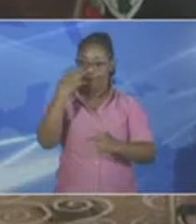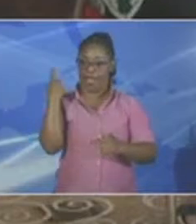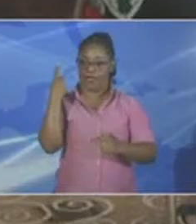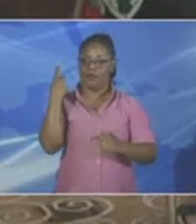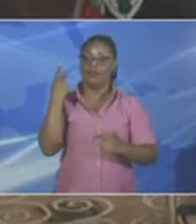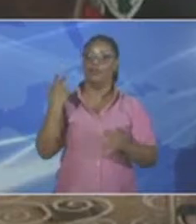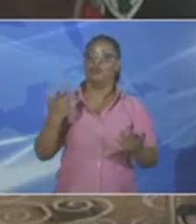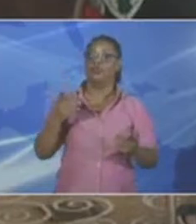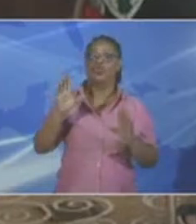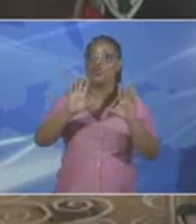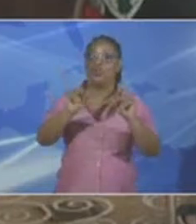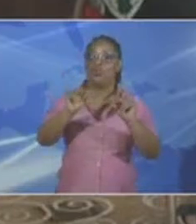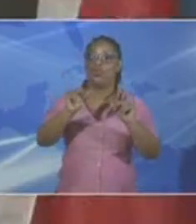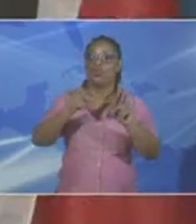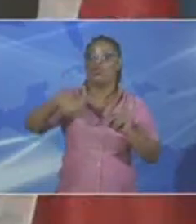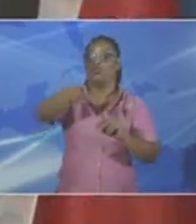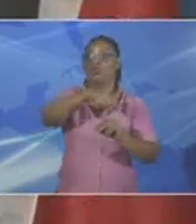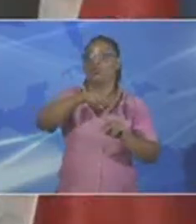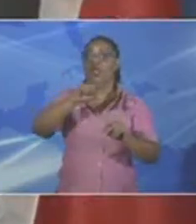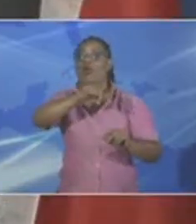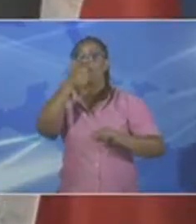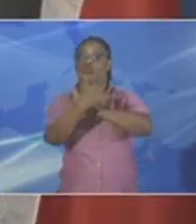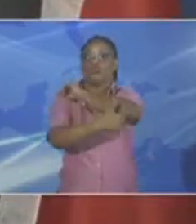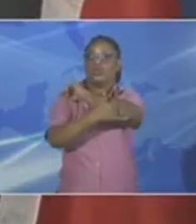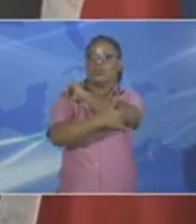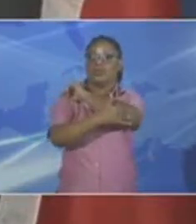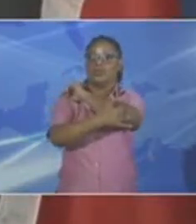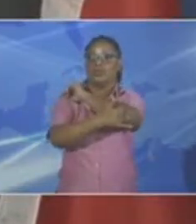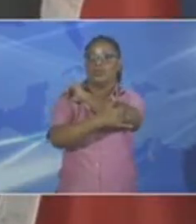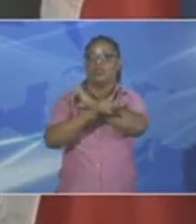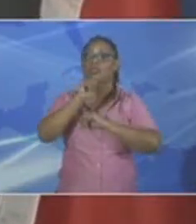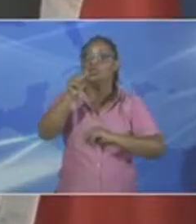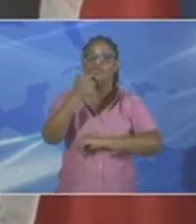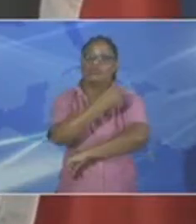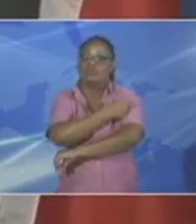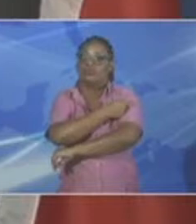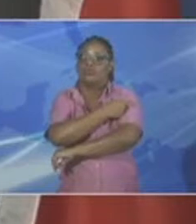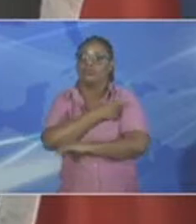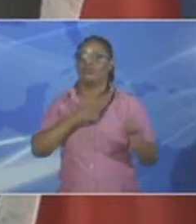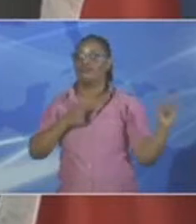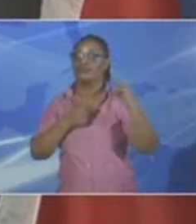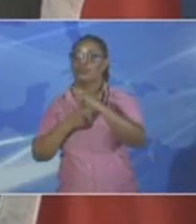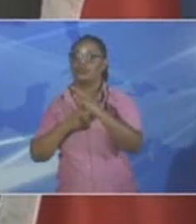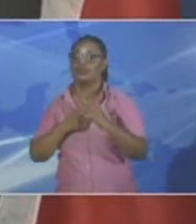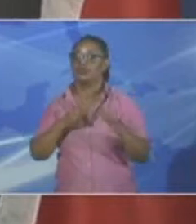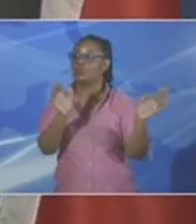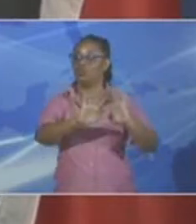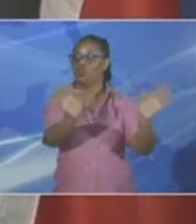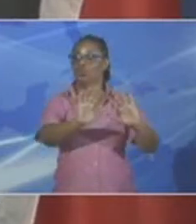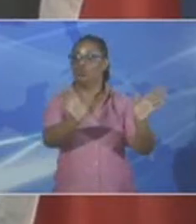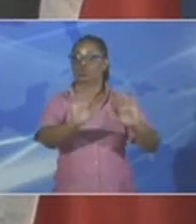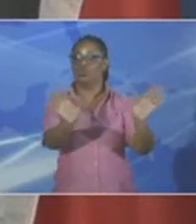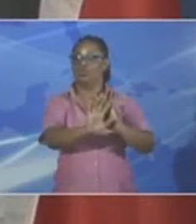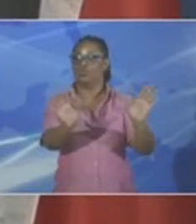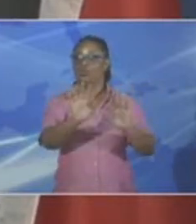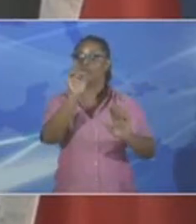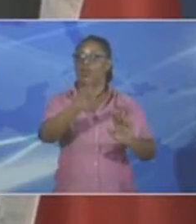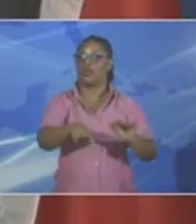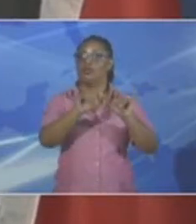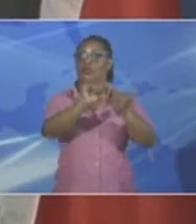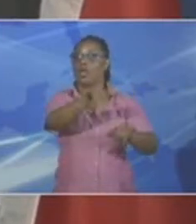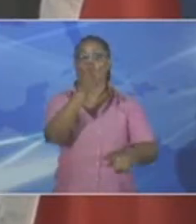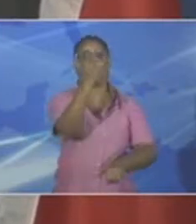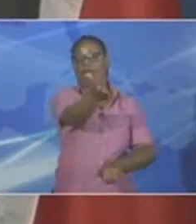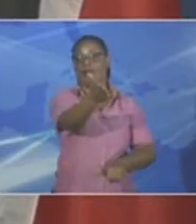Unvaccinated foreigners and so on. No, for the moment, the unvaccinated foreigners will stay where they are, as far as Trinidad and Tobago is concerned. For the moment, we'll maintain that